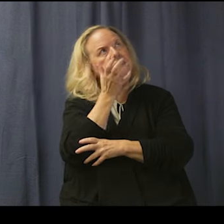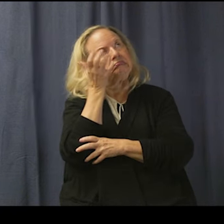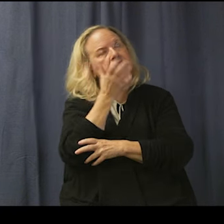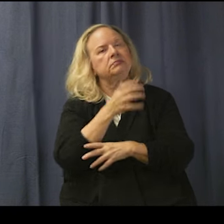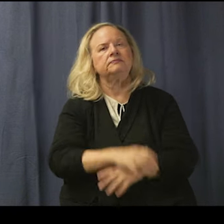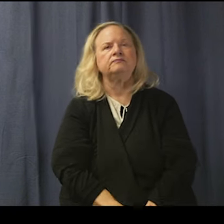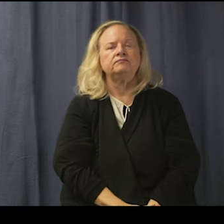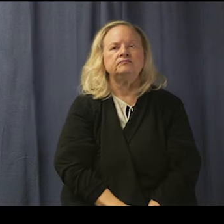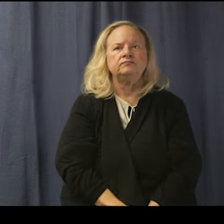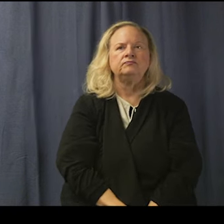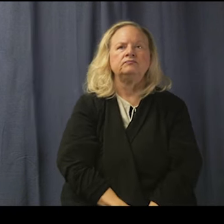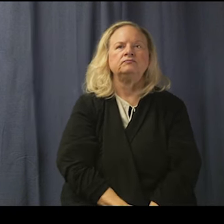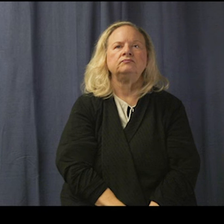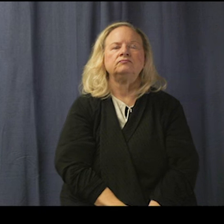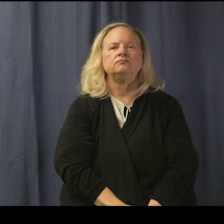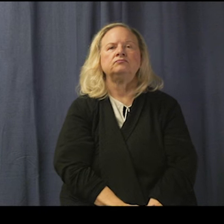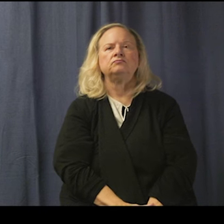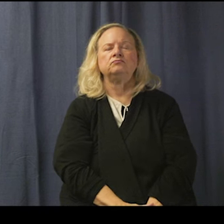Okay, now,